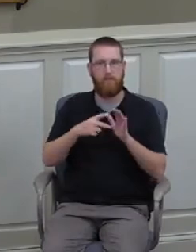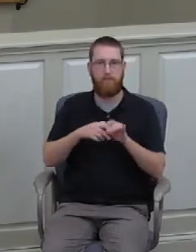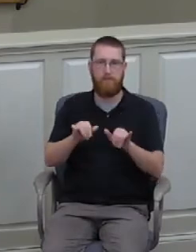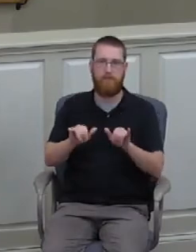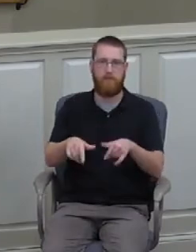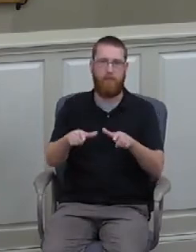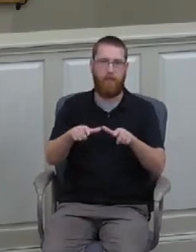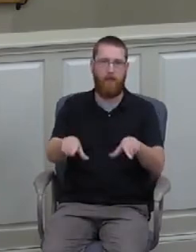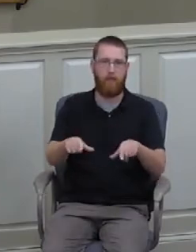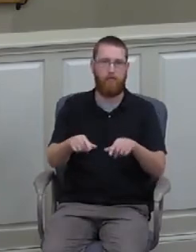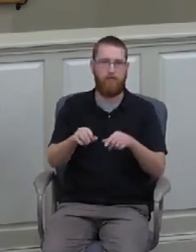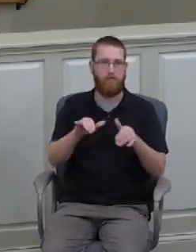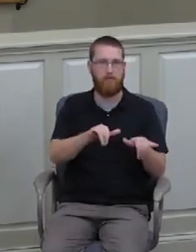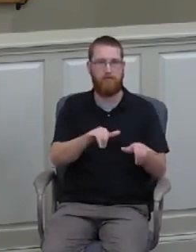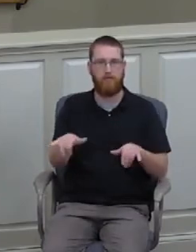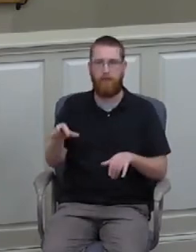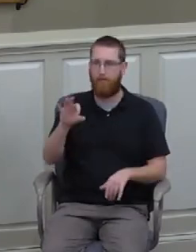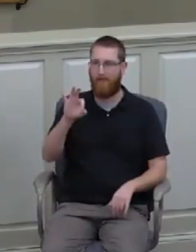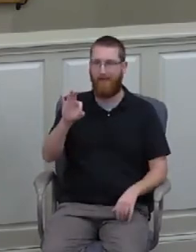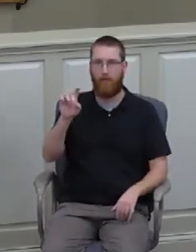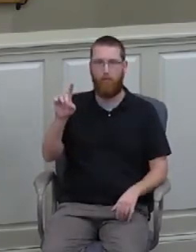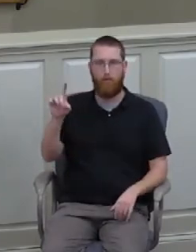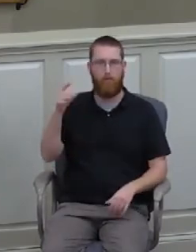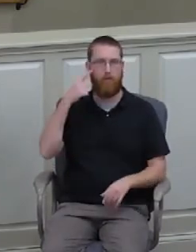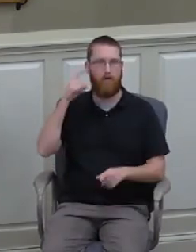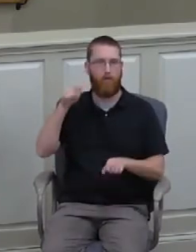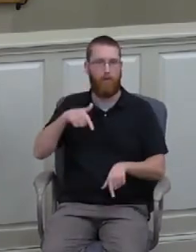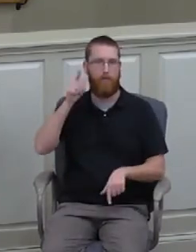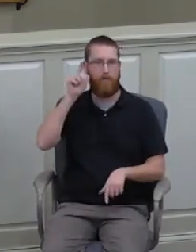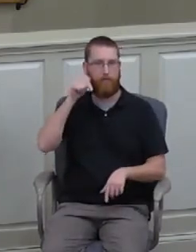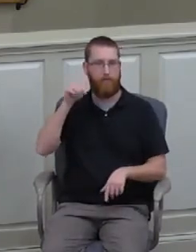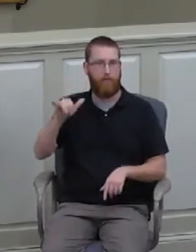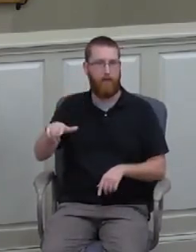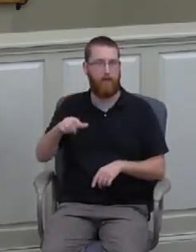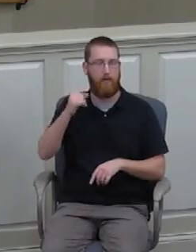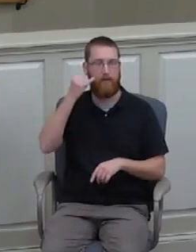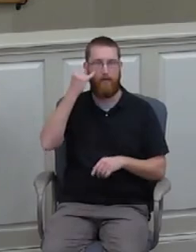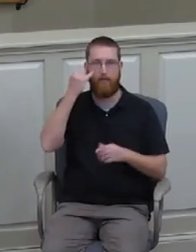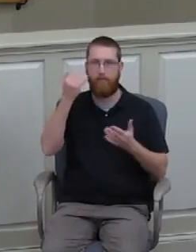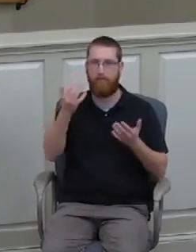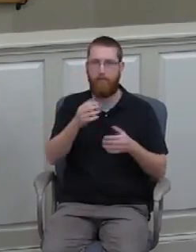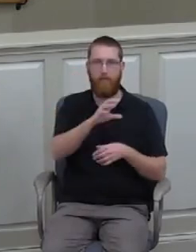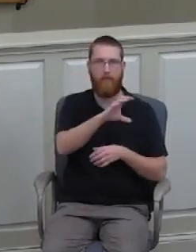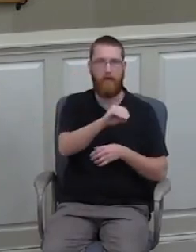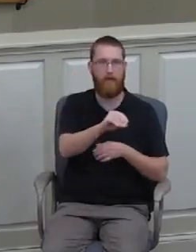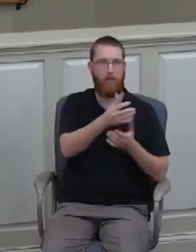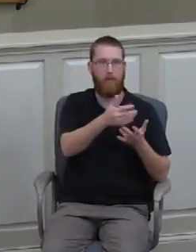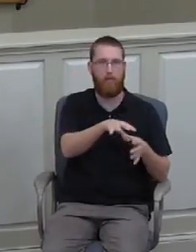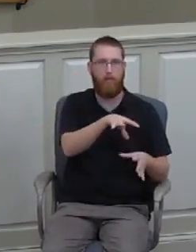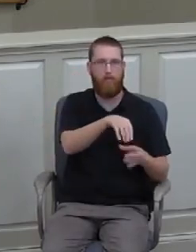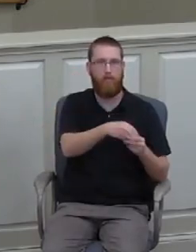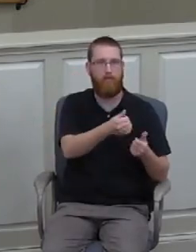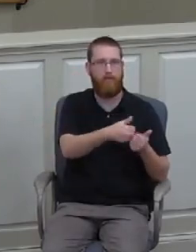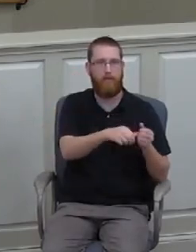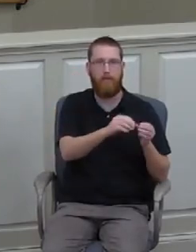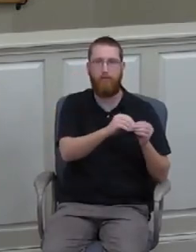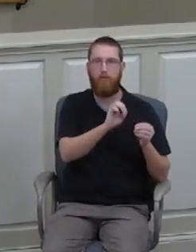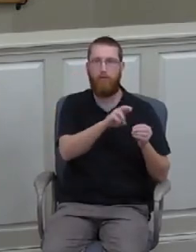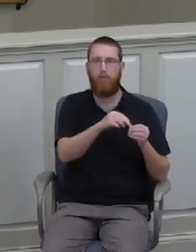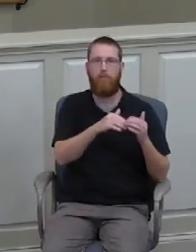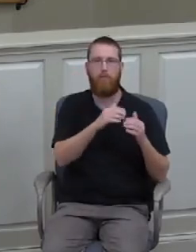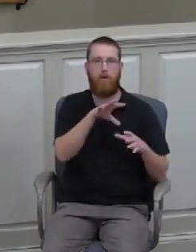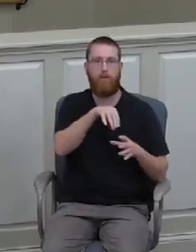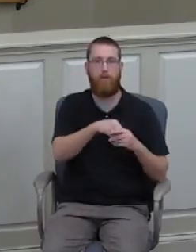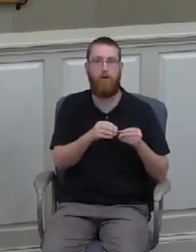911 agreement. For instance, if the county didn't want to participate or they want to participate at a different level the following